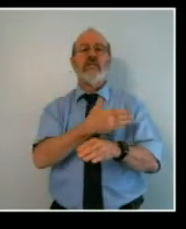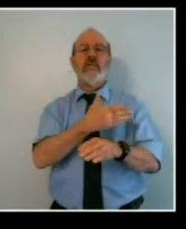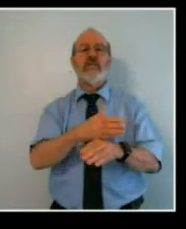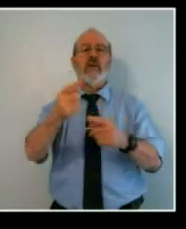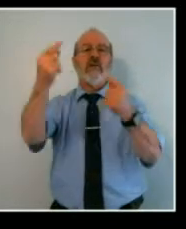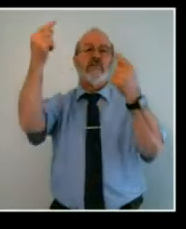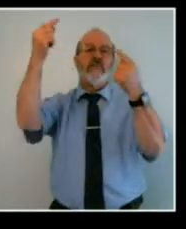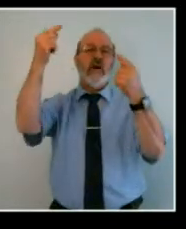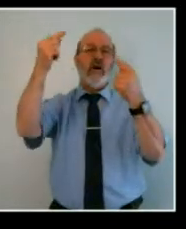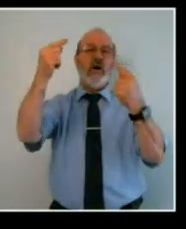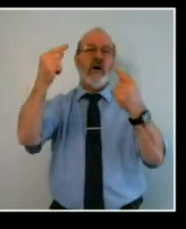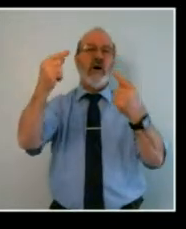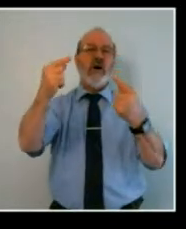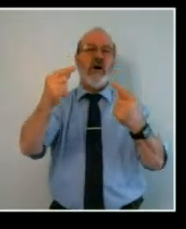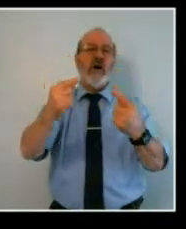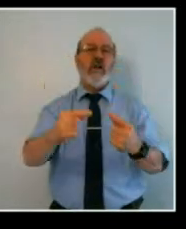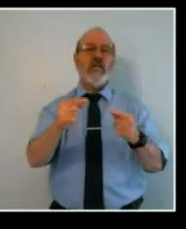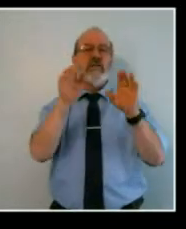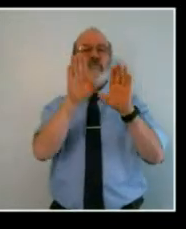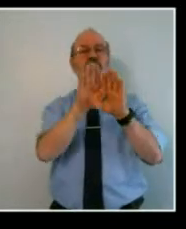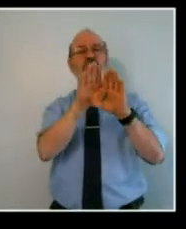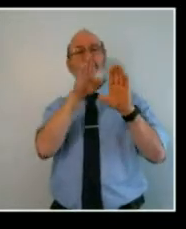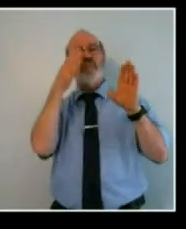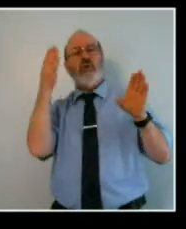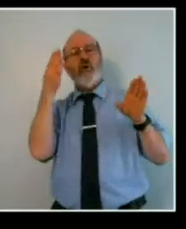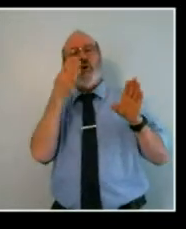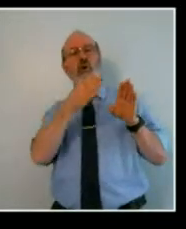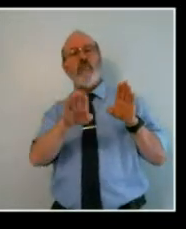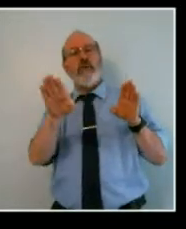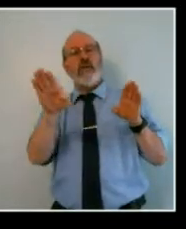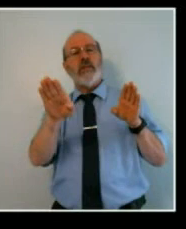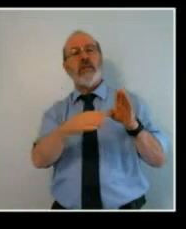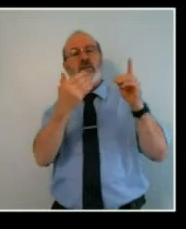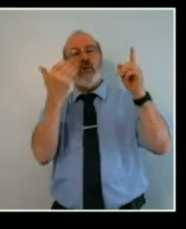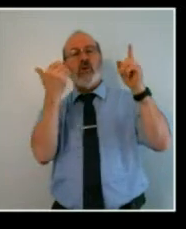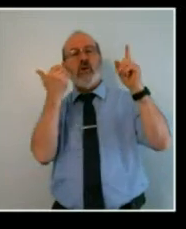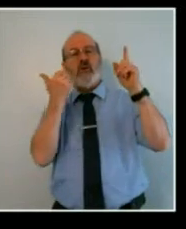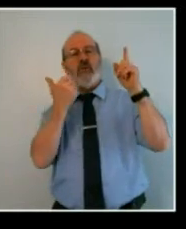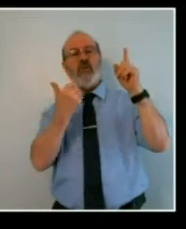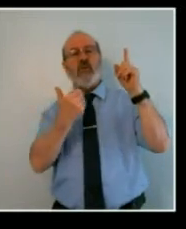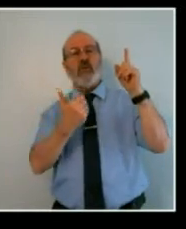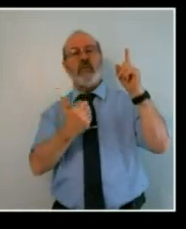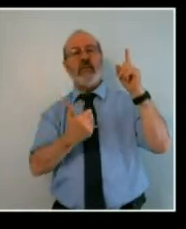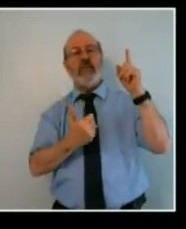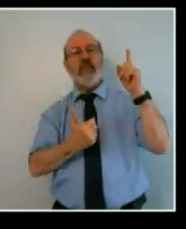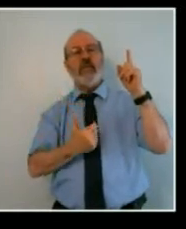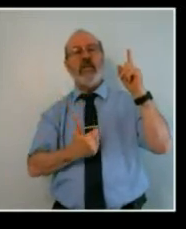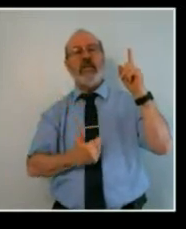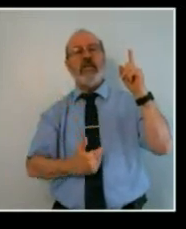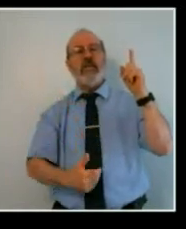are falling, open the door for me.